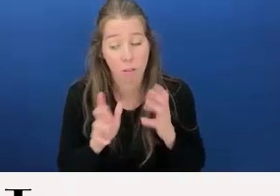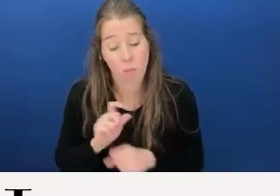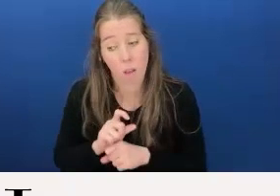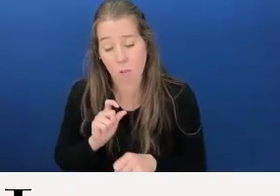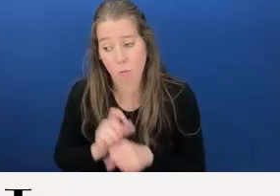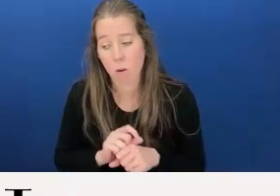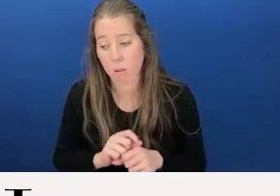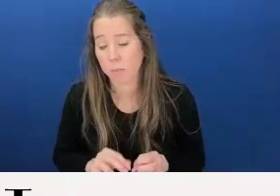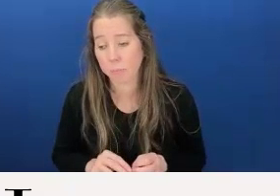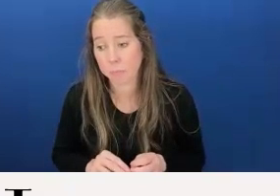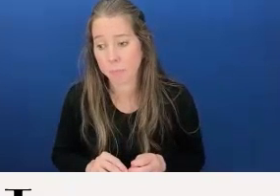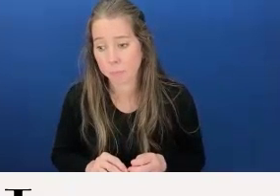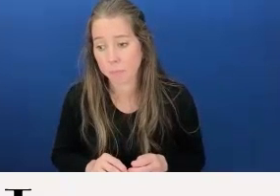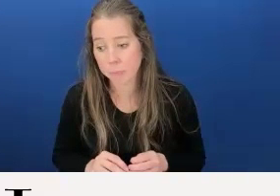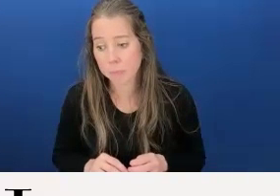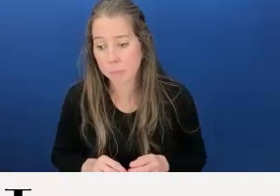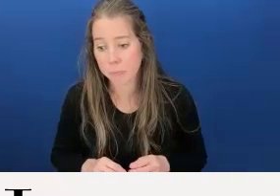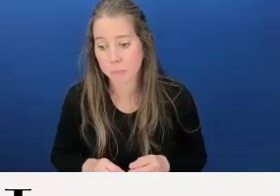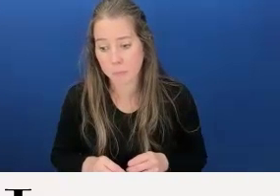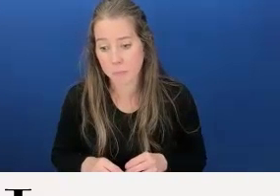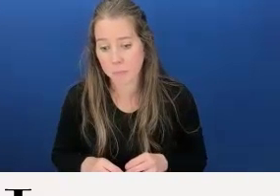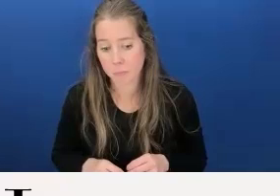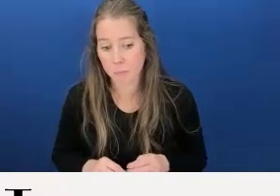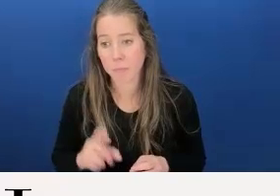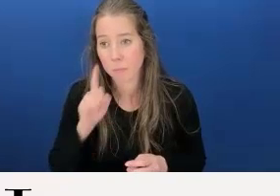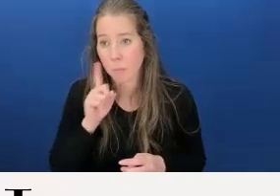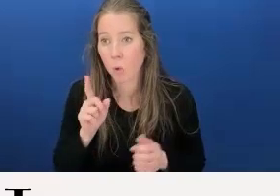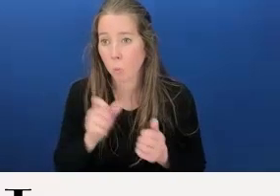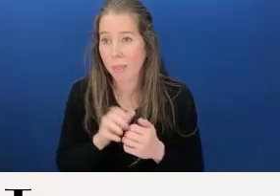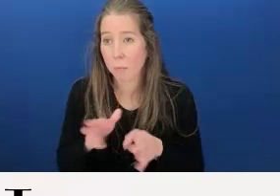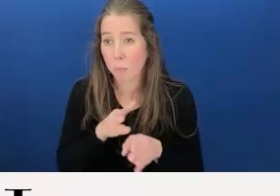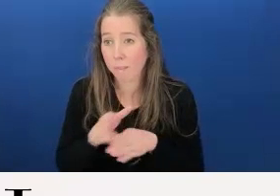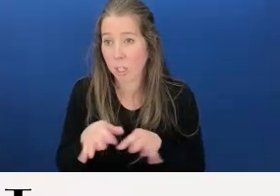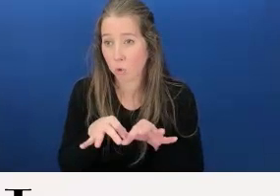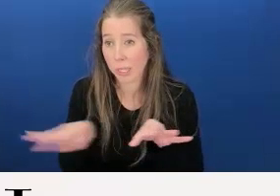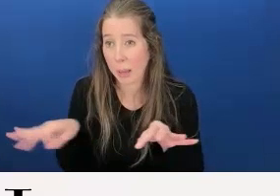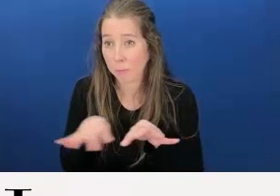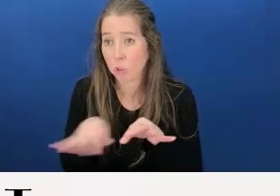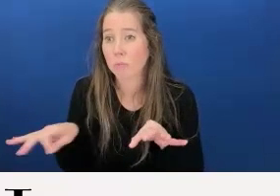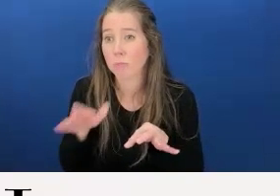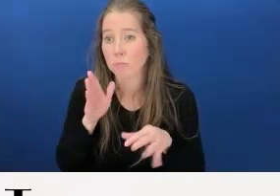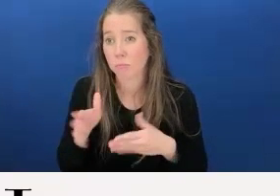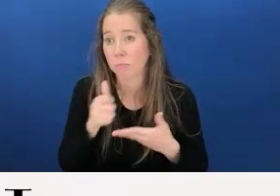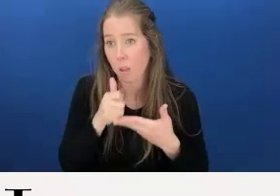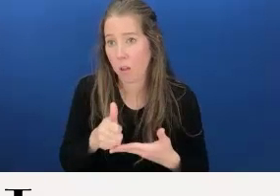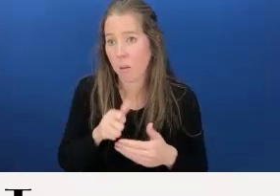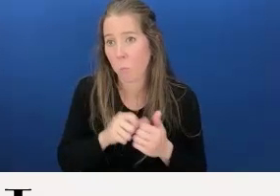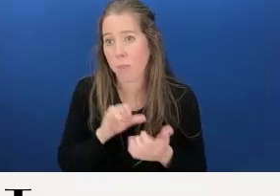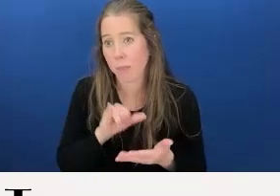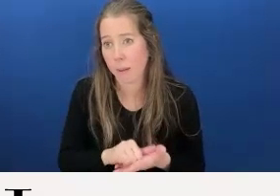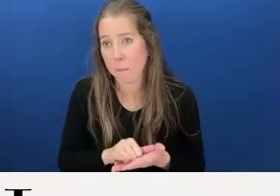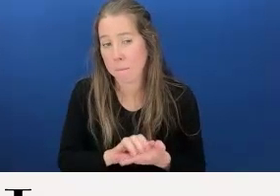right? So I think what we have with professional captions will help with that.